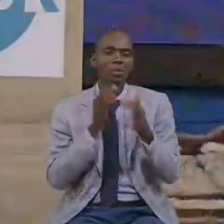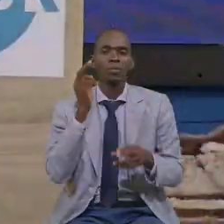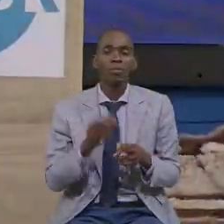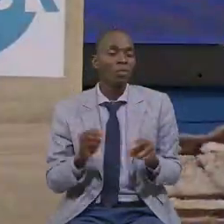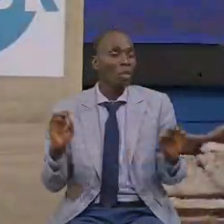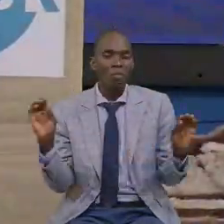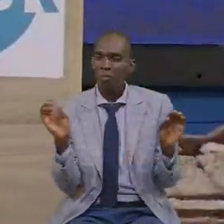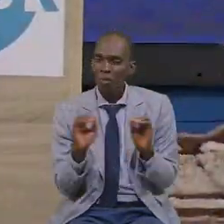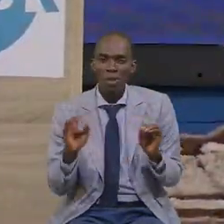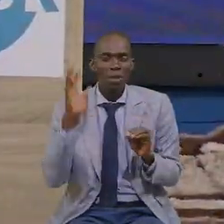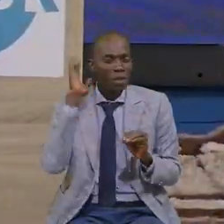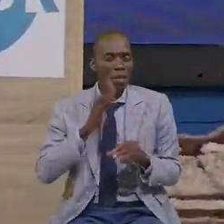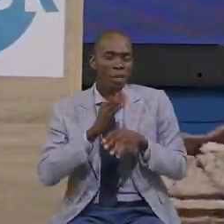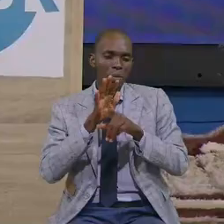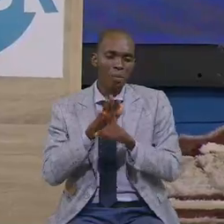Nothing will hold you down.